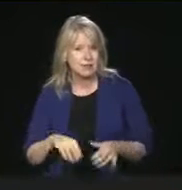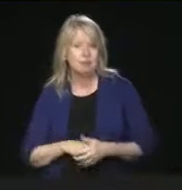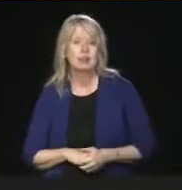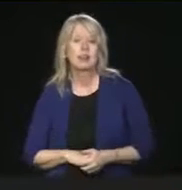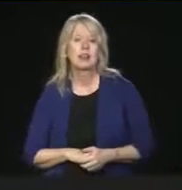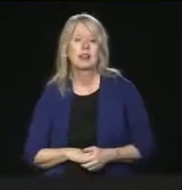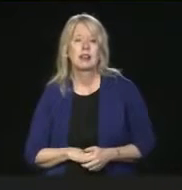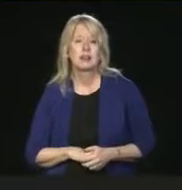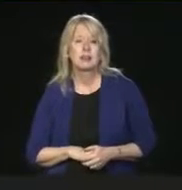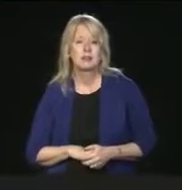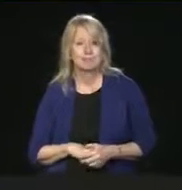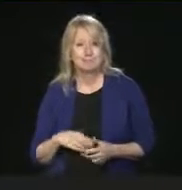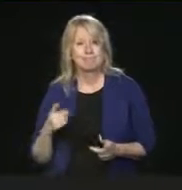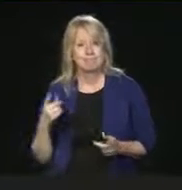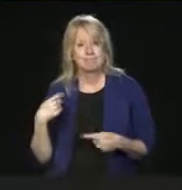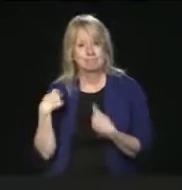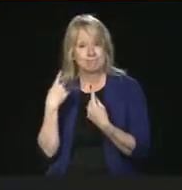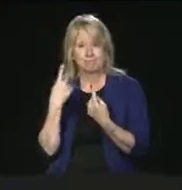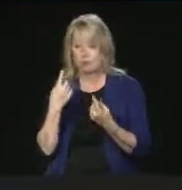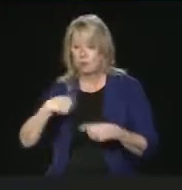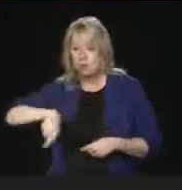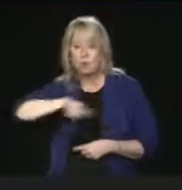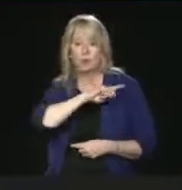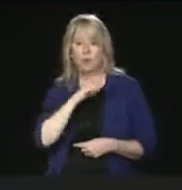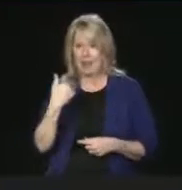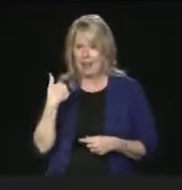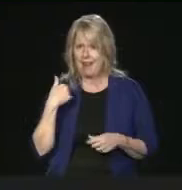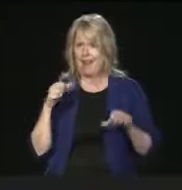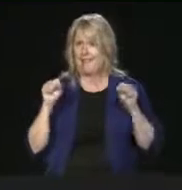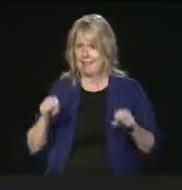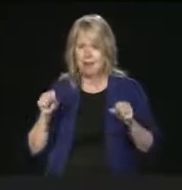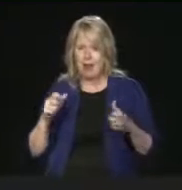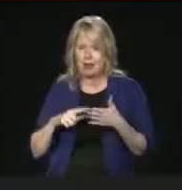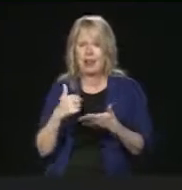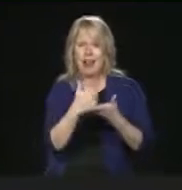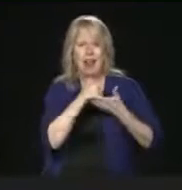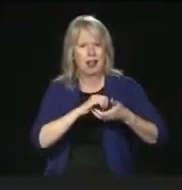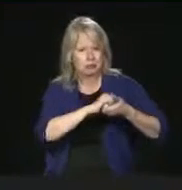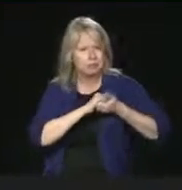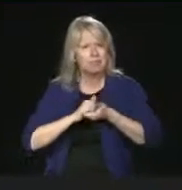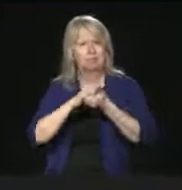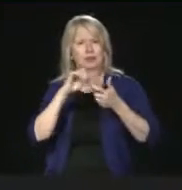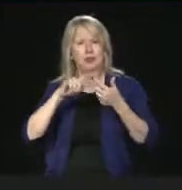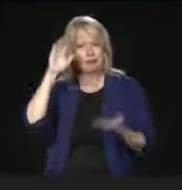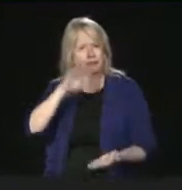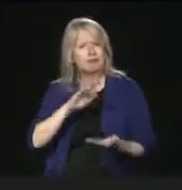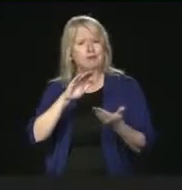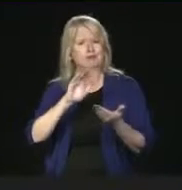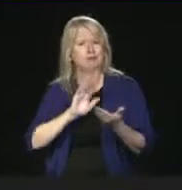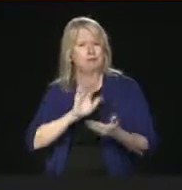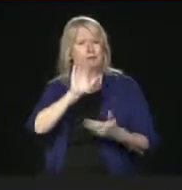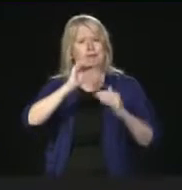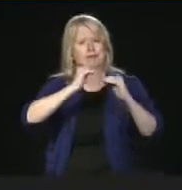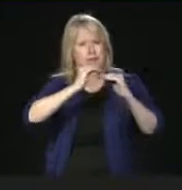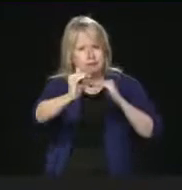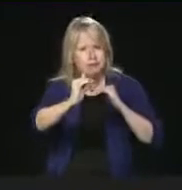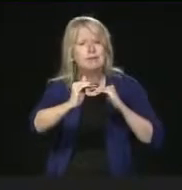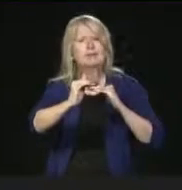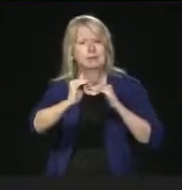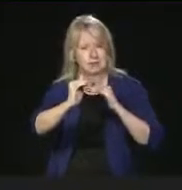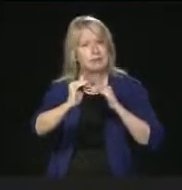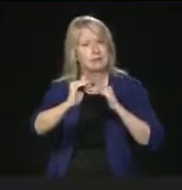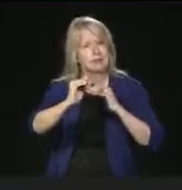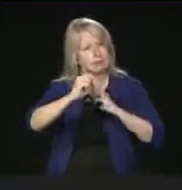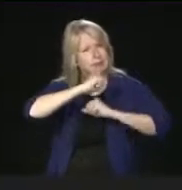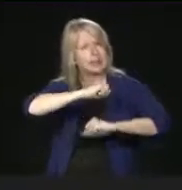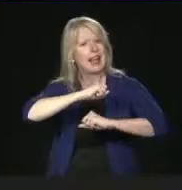an opportunity to flatten the curve of this virus and protect our communities,